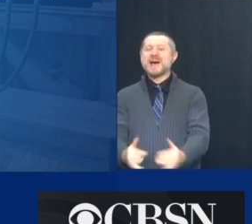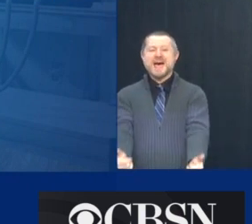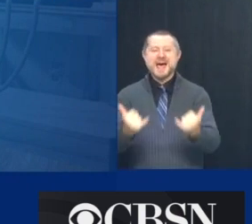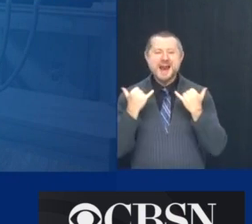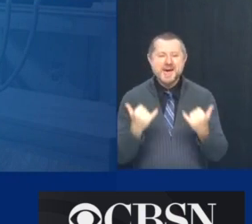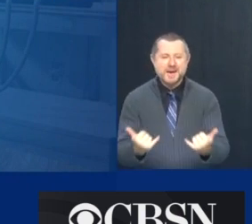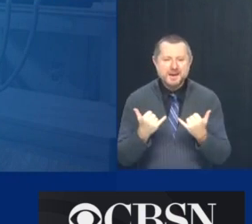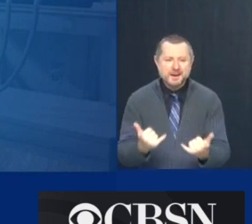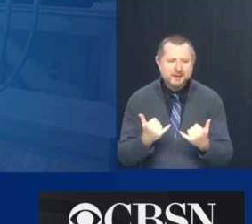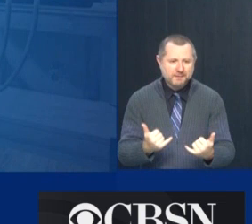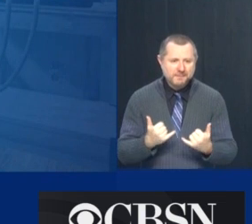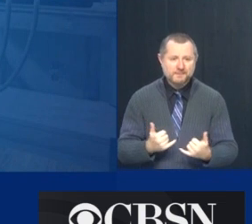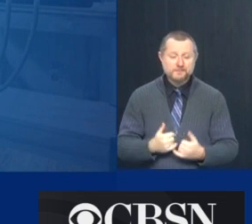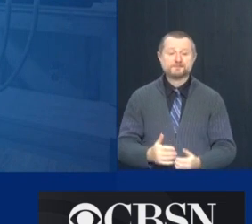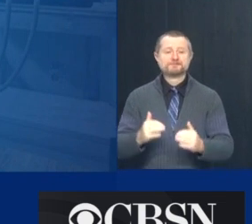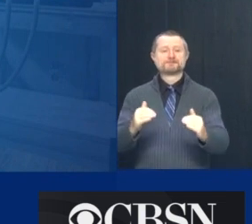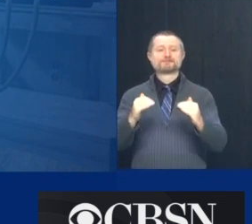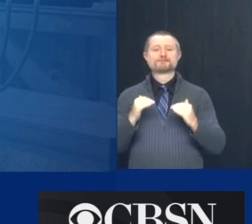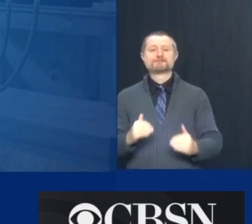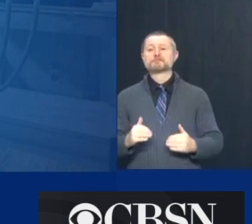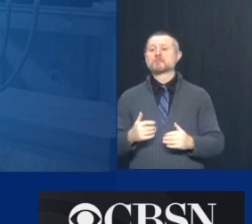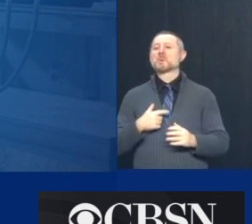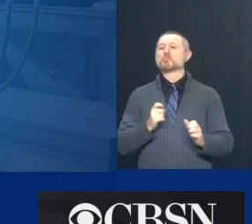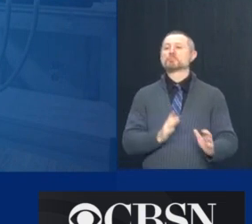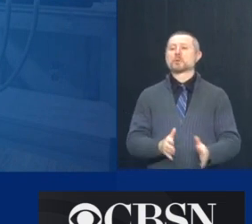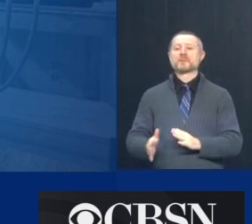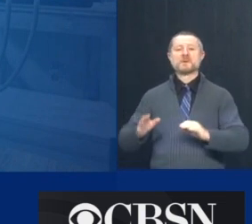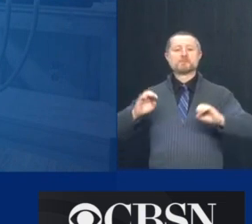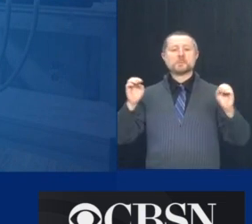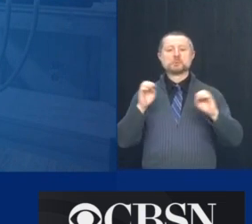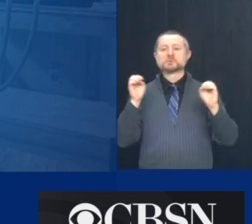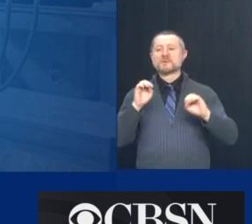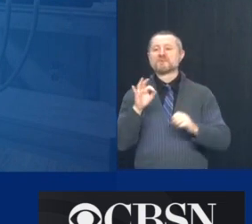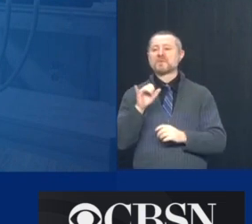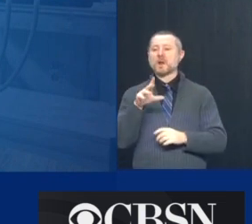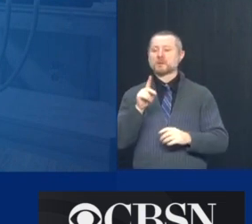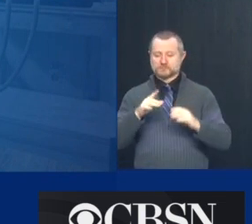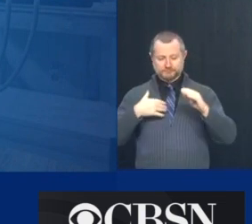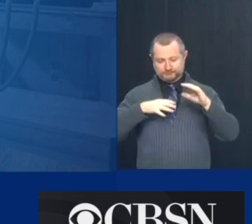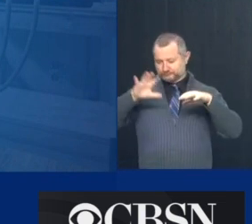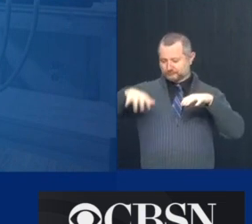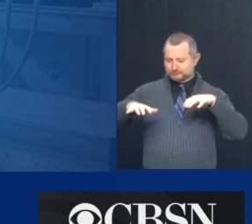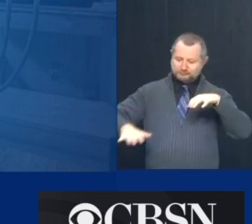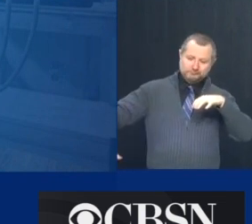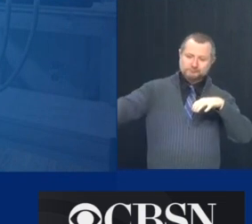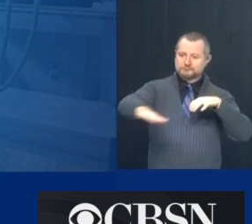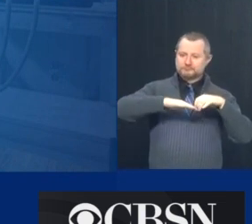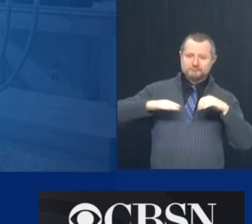have to prepare emergency field hospital plans region-wide.